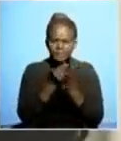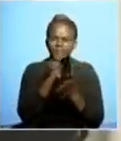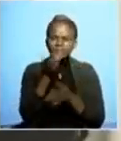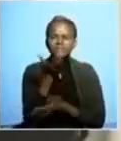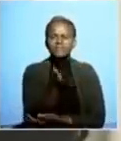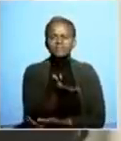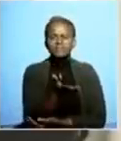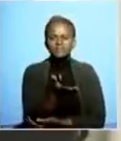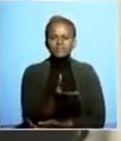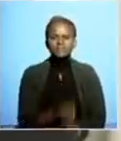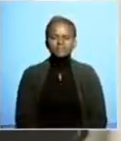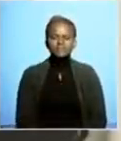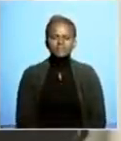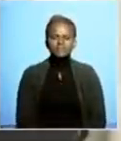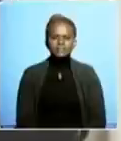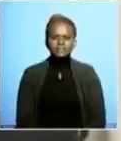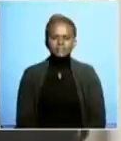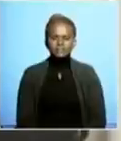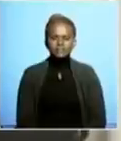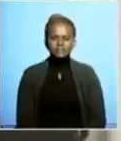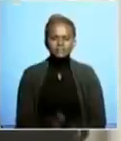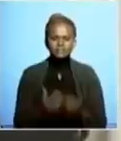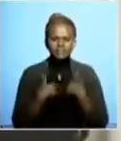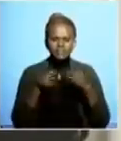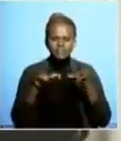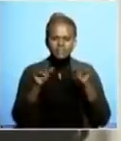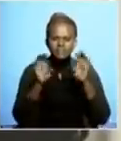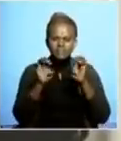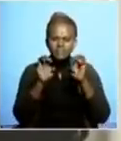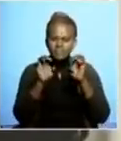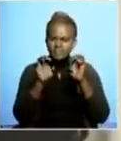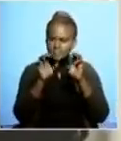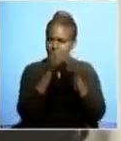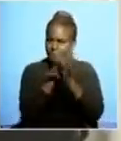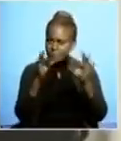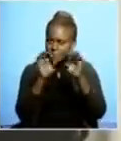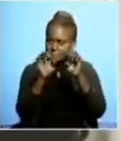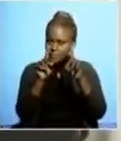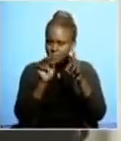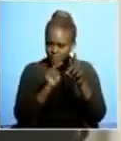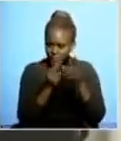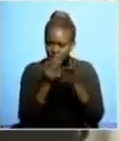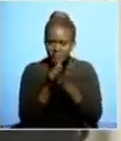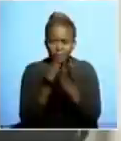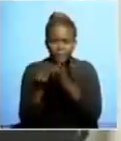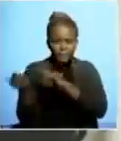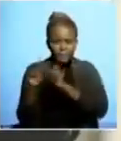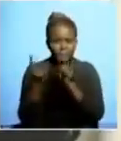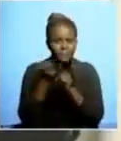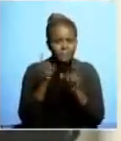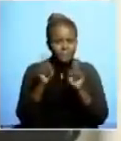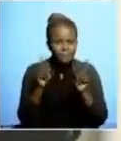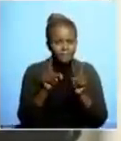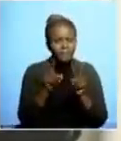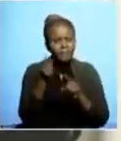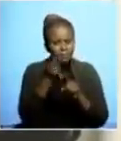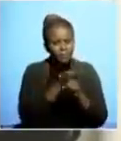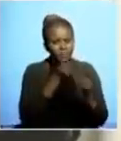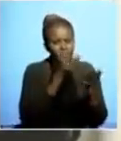There was no free education. We have restored it. Where are we getting the money? by taking it away from